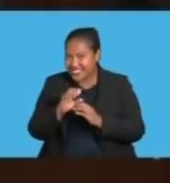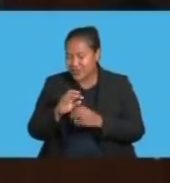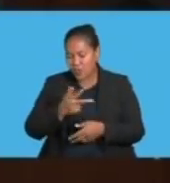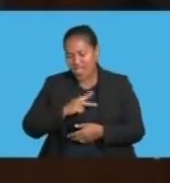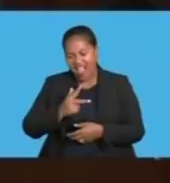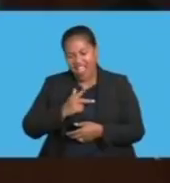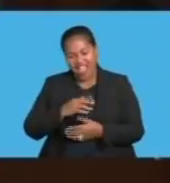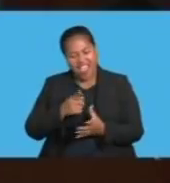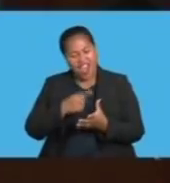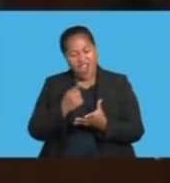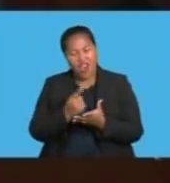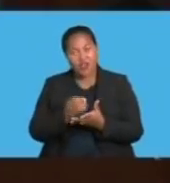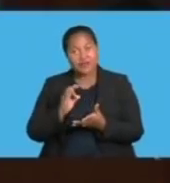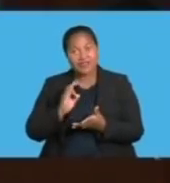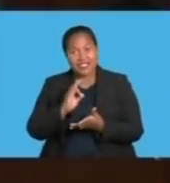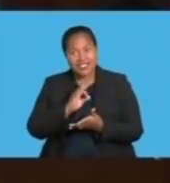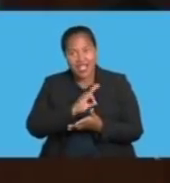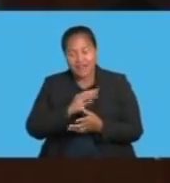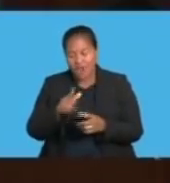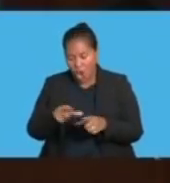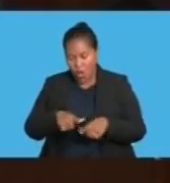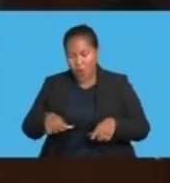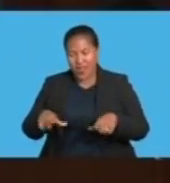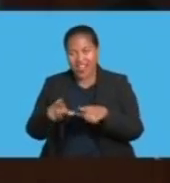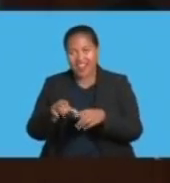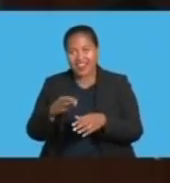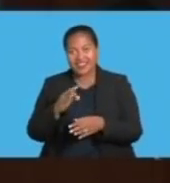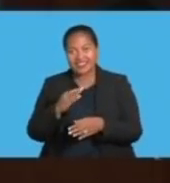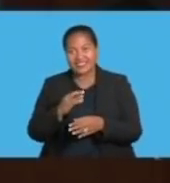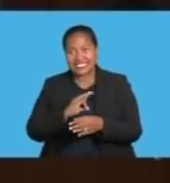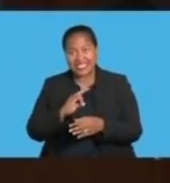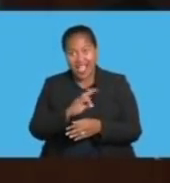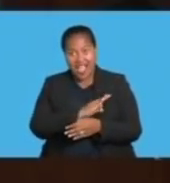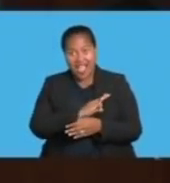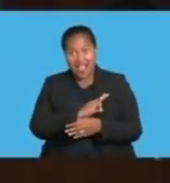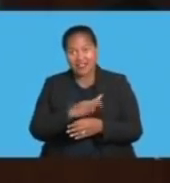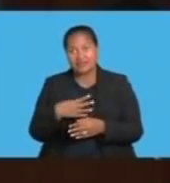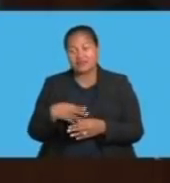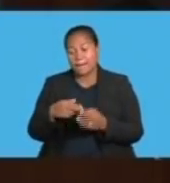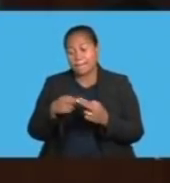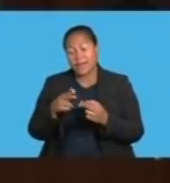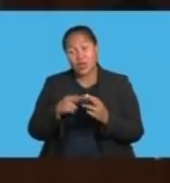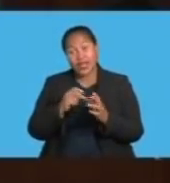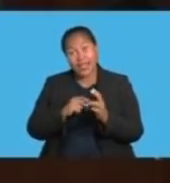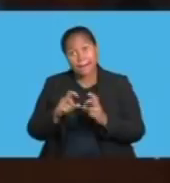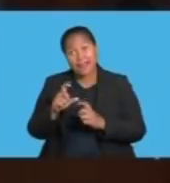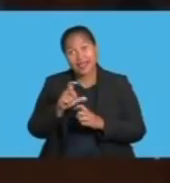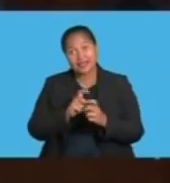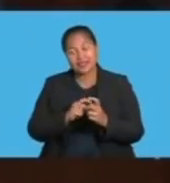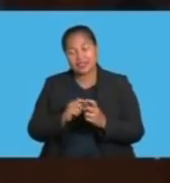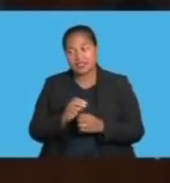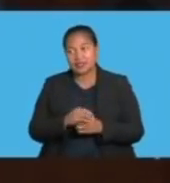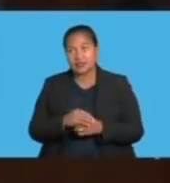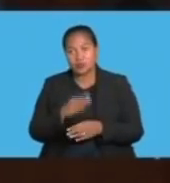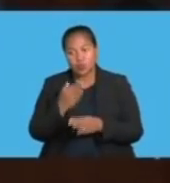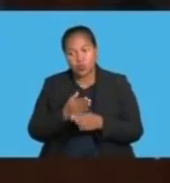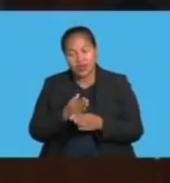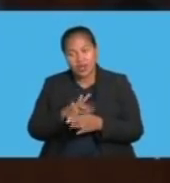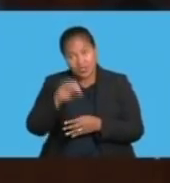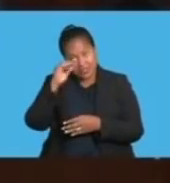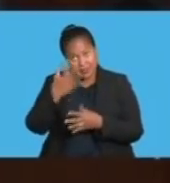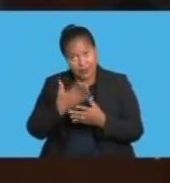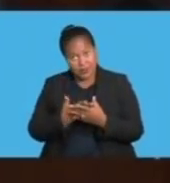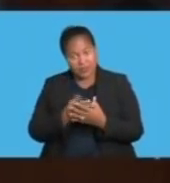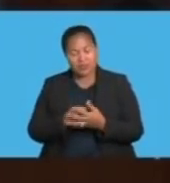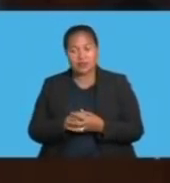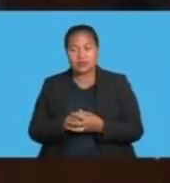lot of staff, all local staff, to actually build the capacity. As a result of the expertise, we've had a savings, and